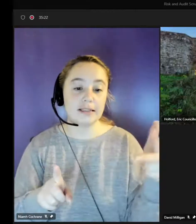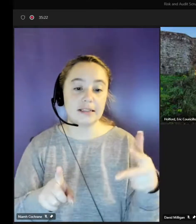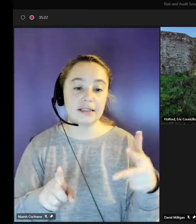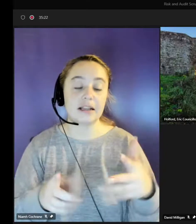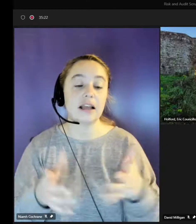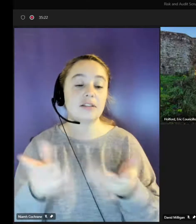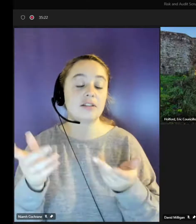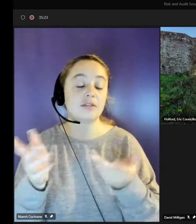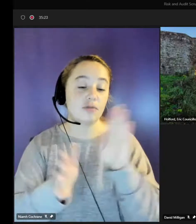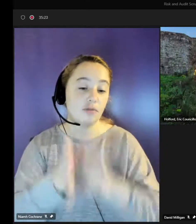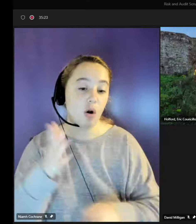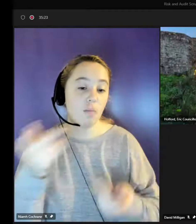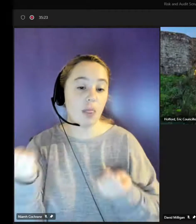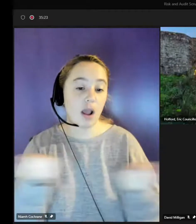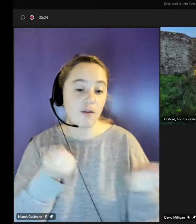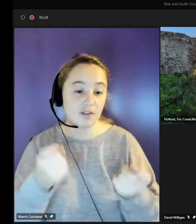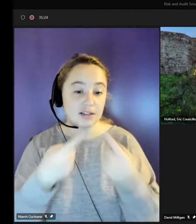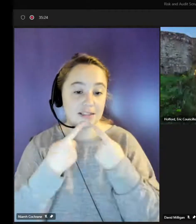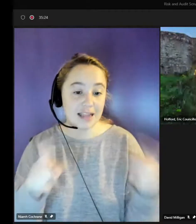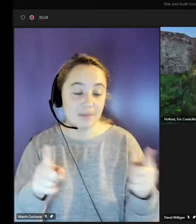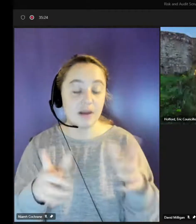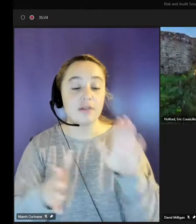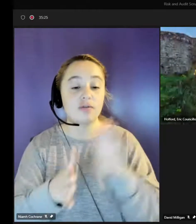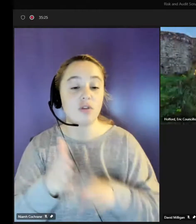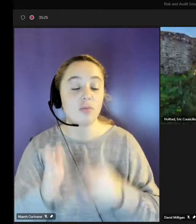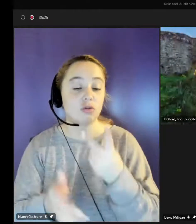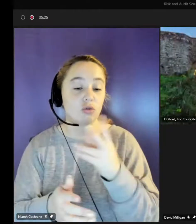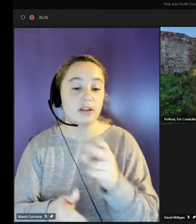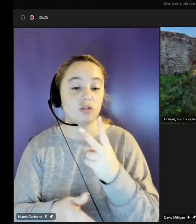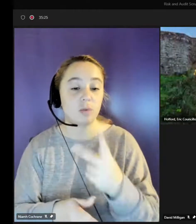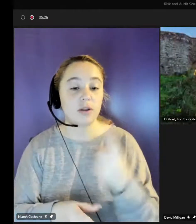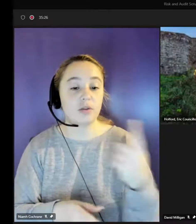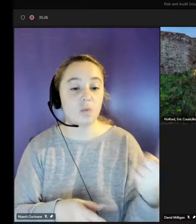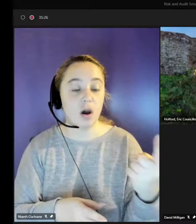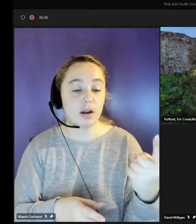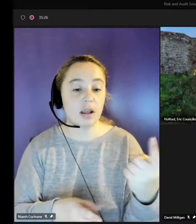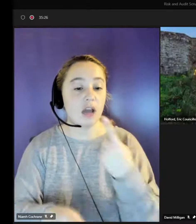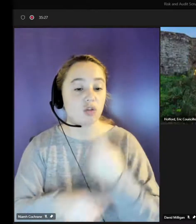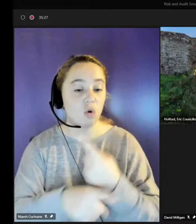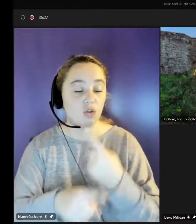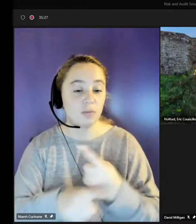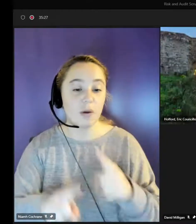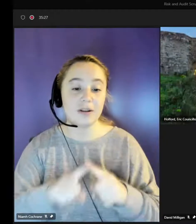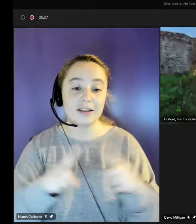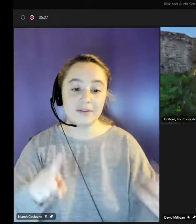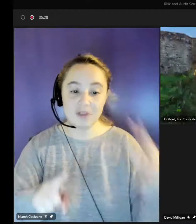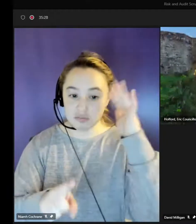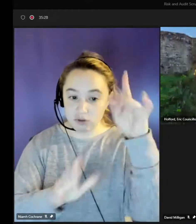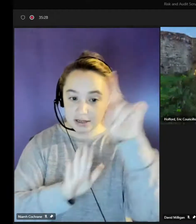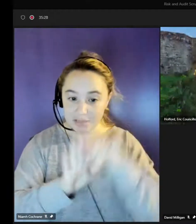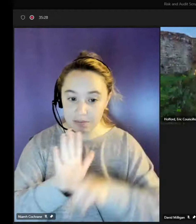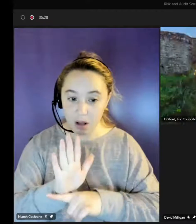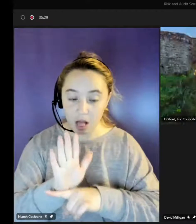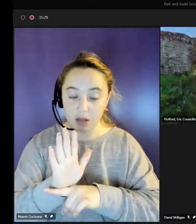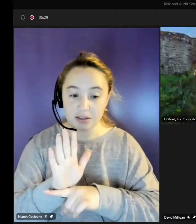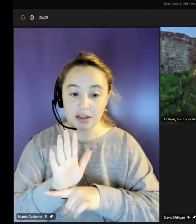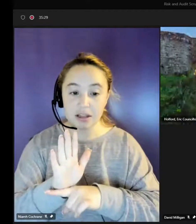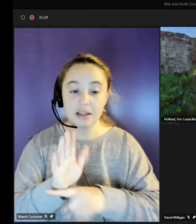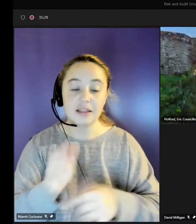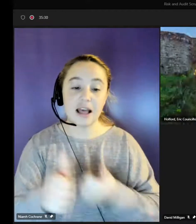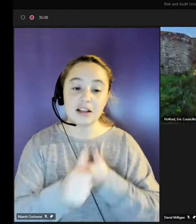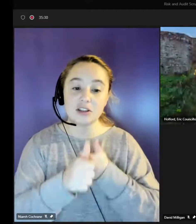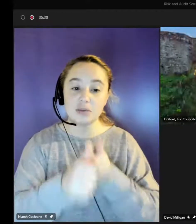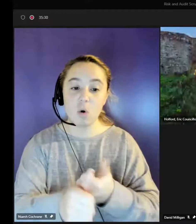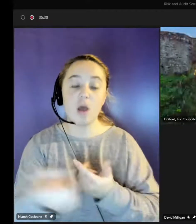of 2021, and this sets out the various principles that sit behind the council's